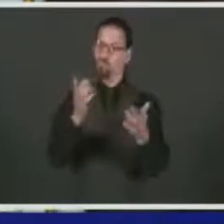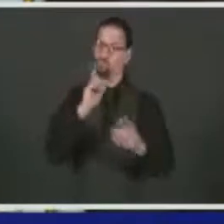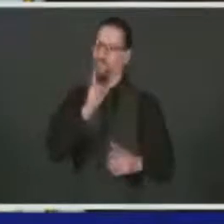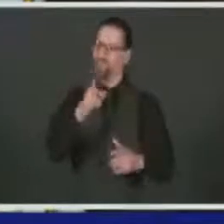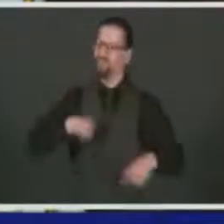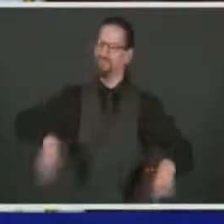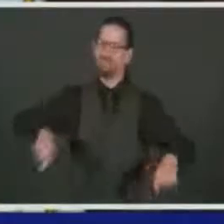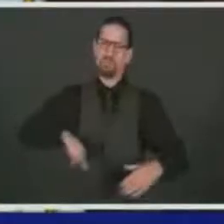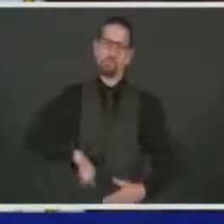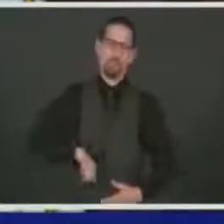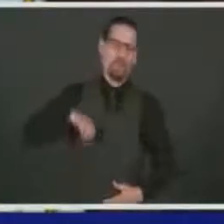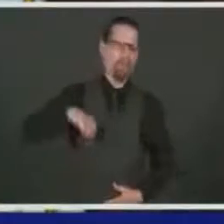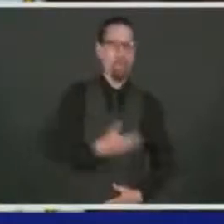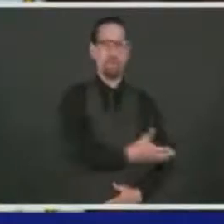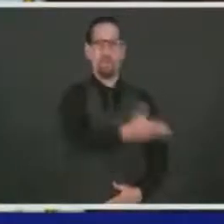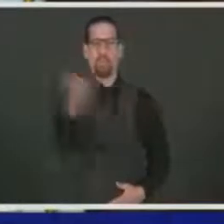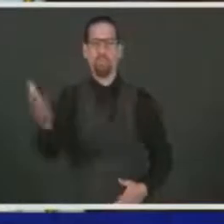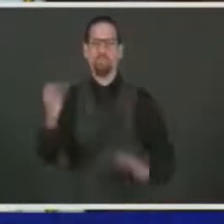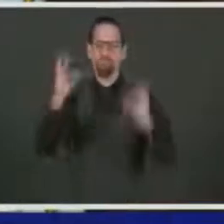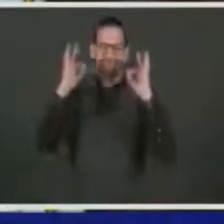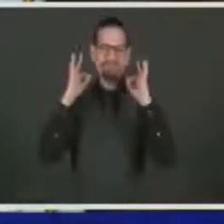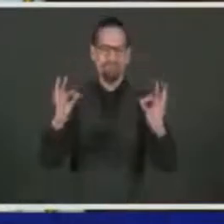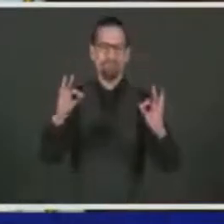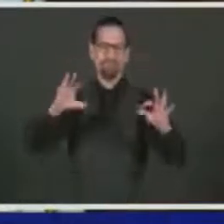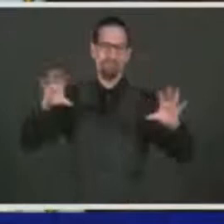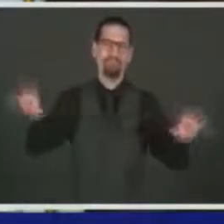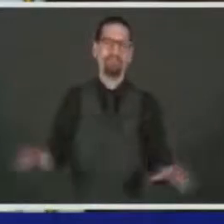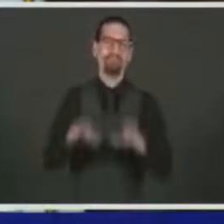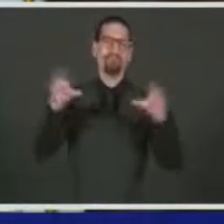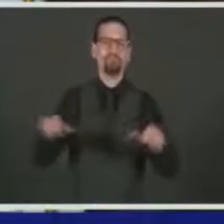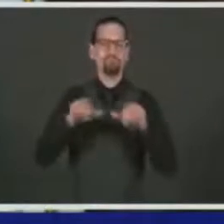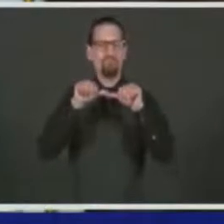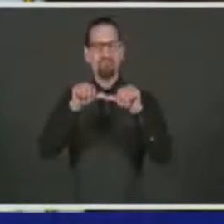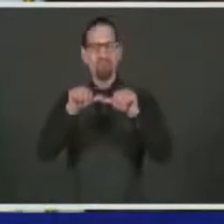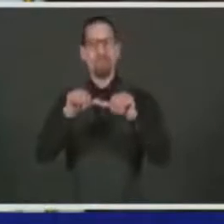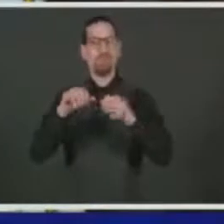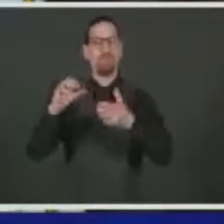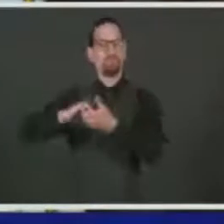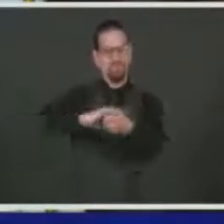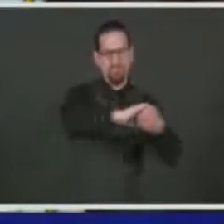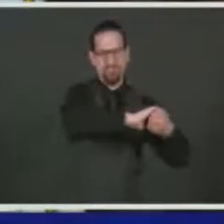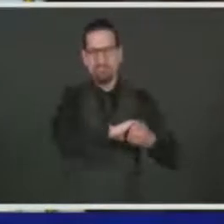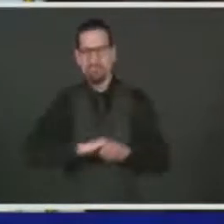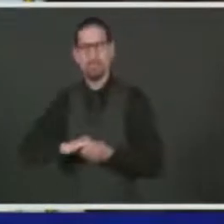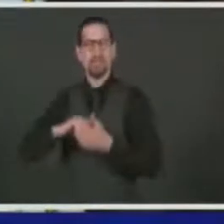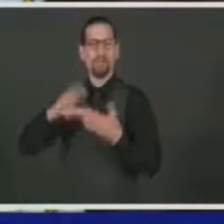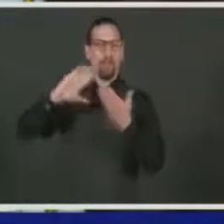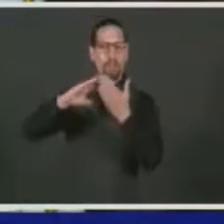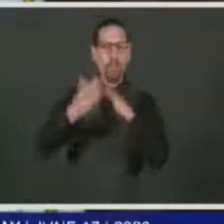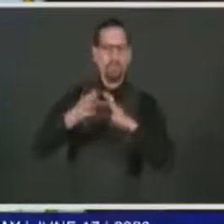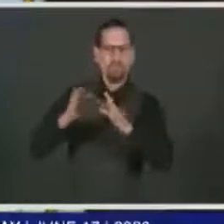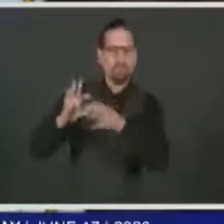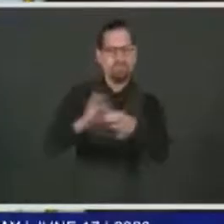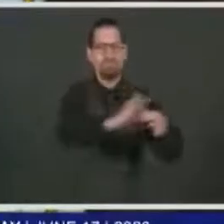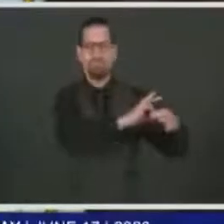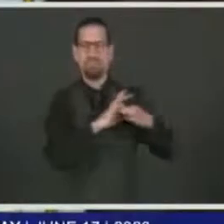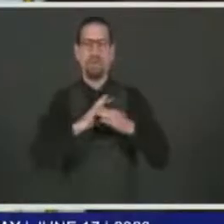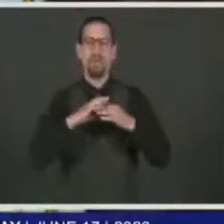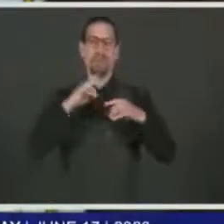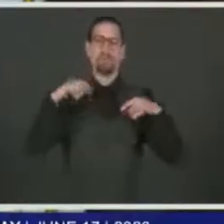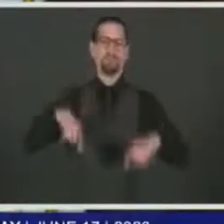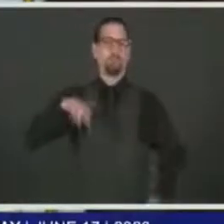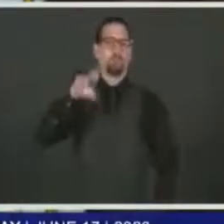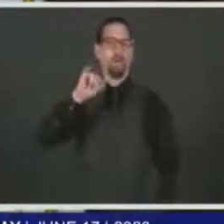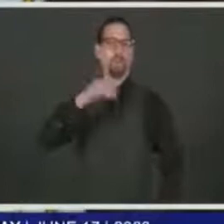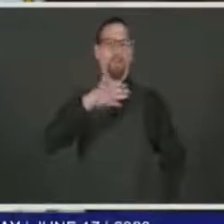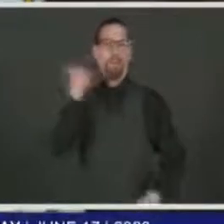because of your actions and the way we've come together as a community that Rhode Island is faring much, much better than other states around